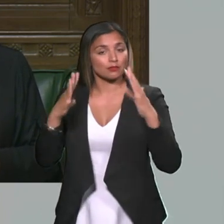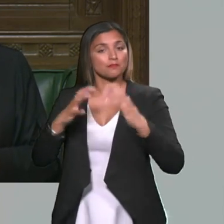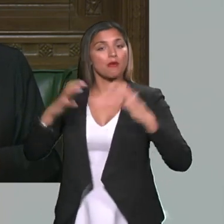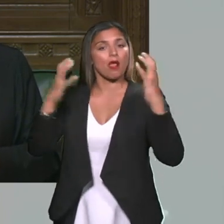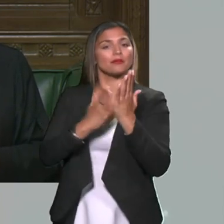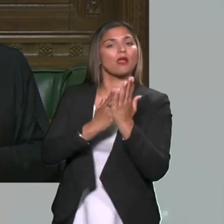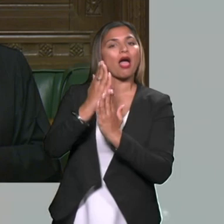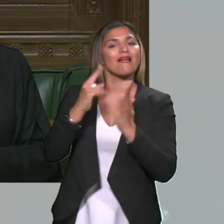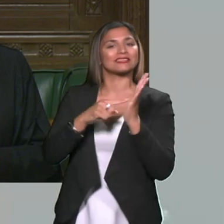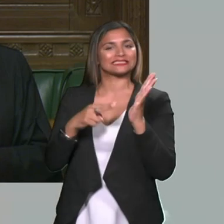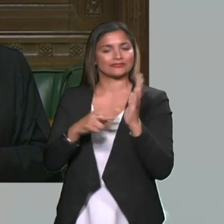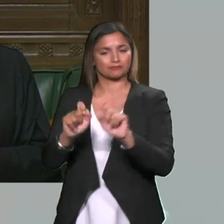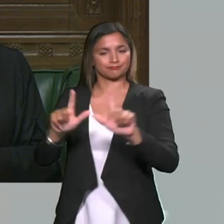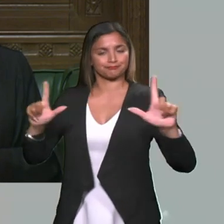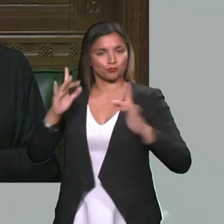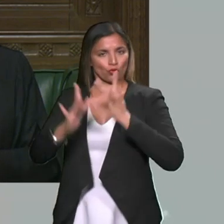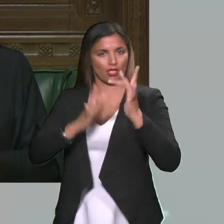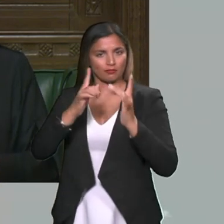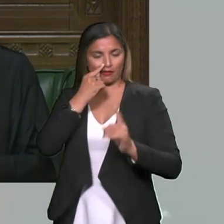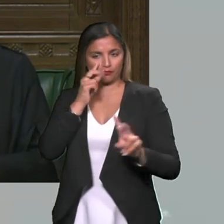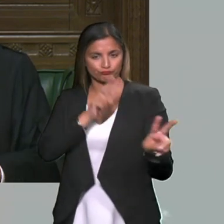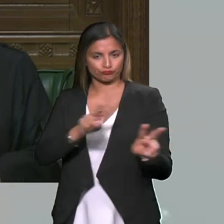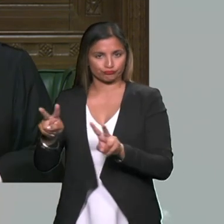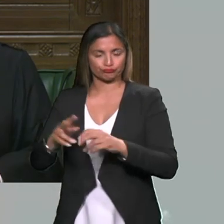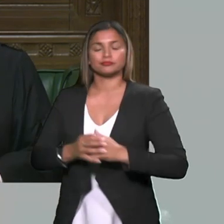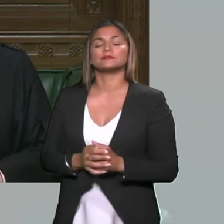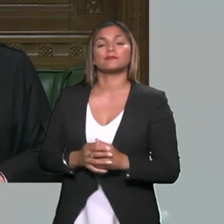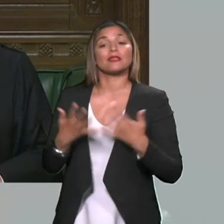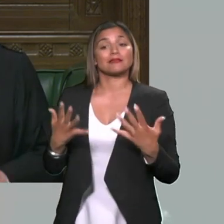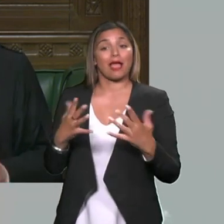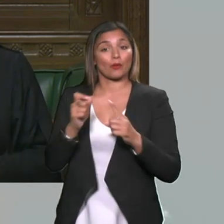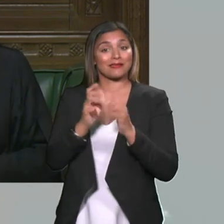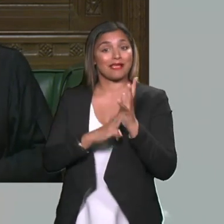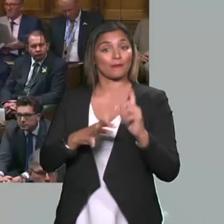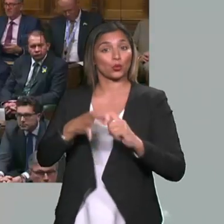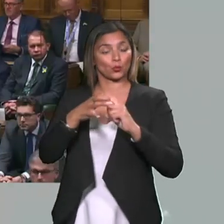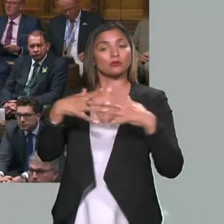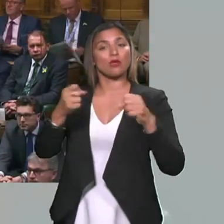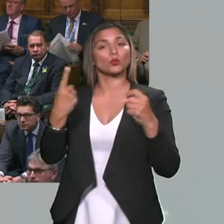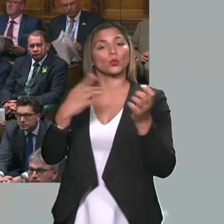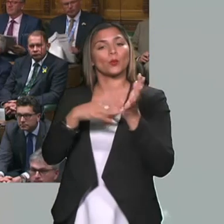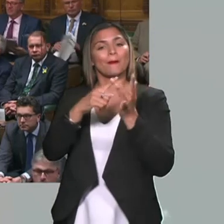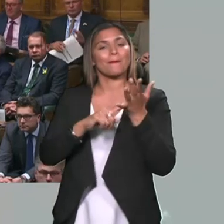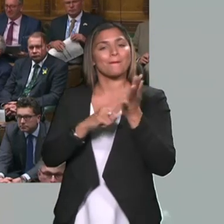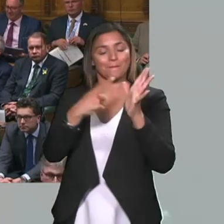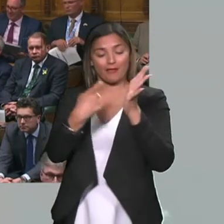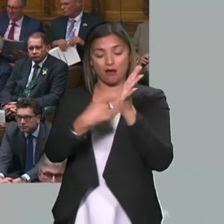Live TV. We now come to questions to the Prime Minister. I start with Robin Miller.